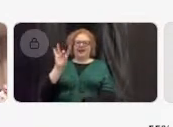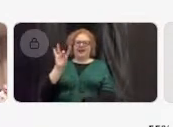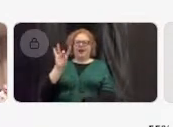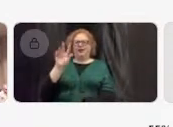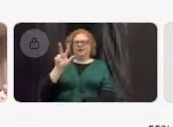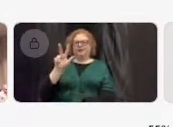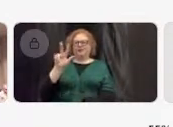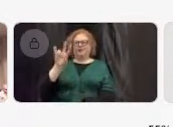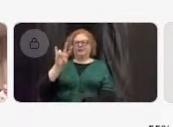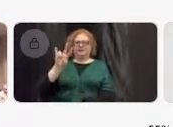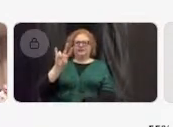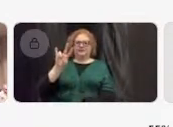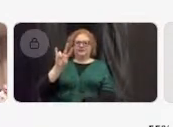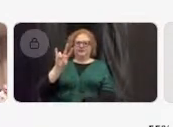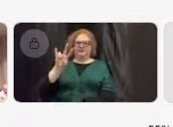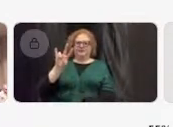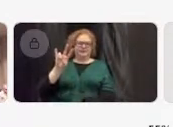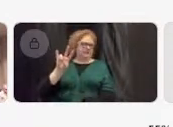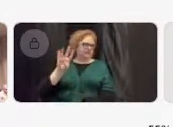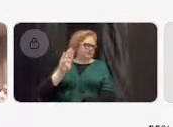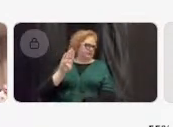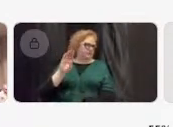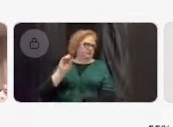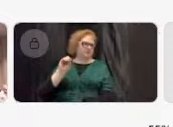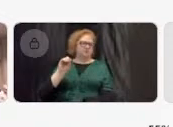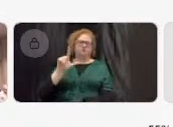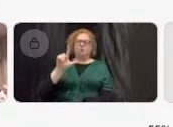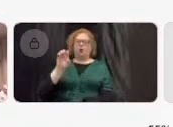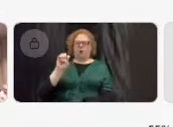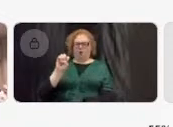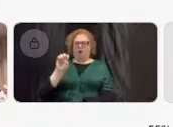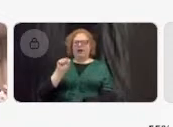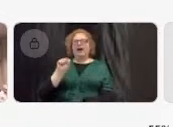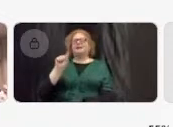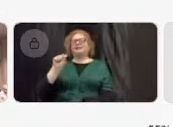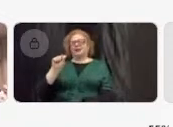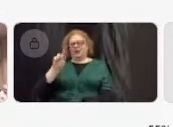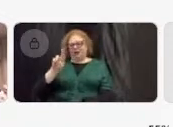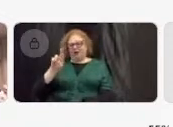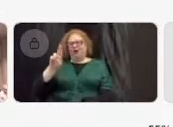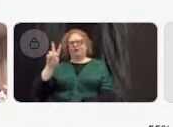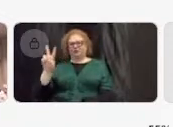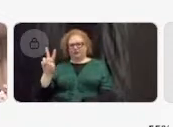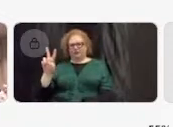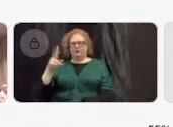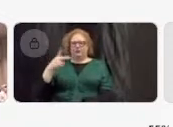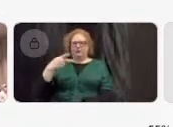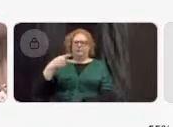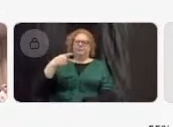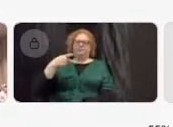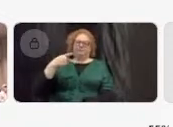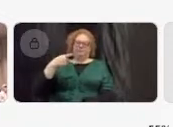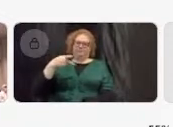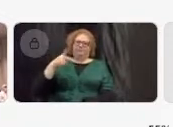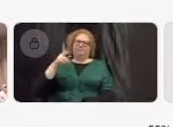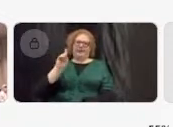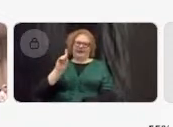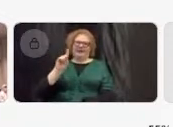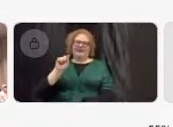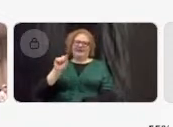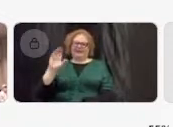Z9837, Bowl STR2, PD-C, 2008 North Harrison